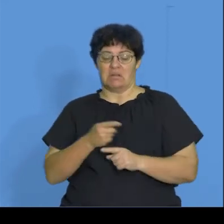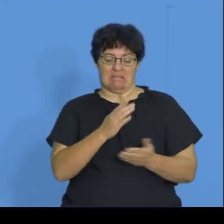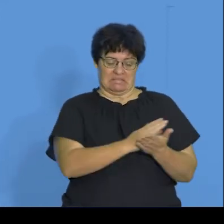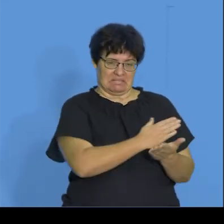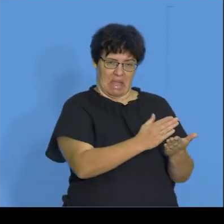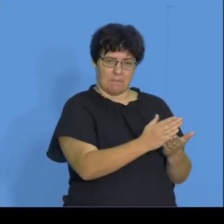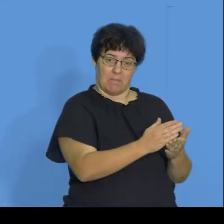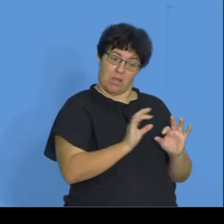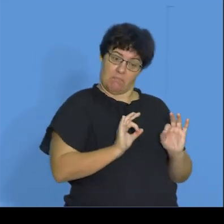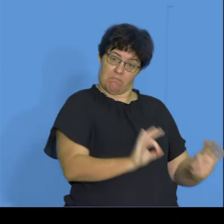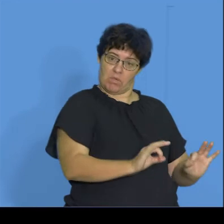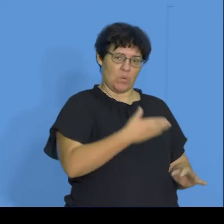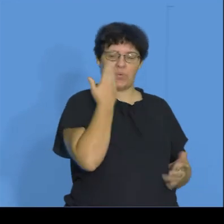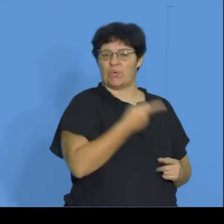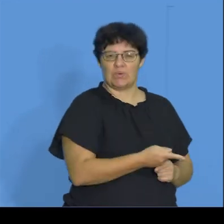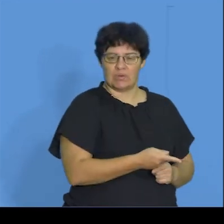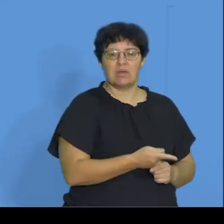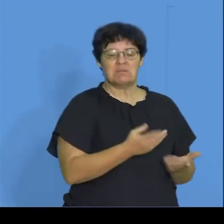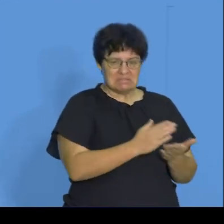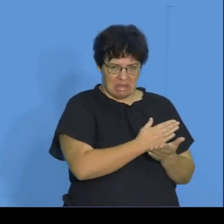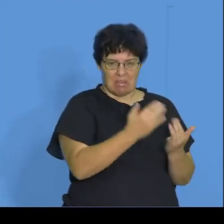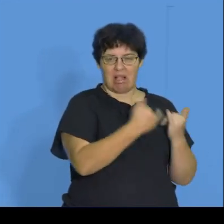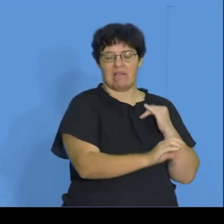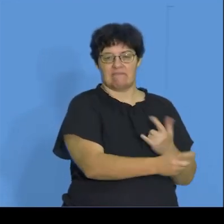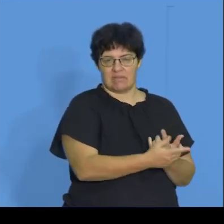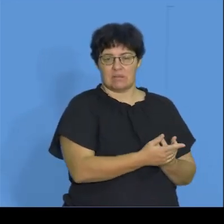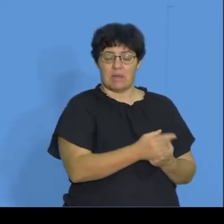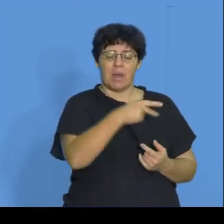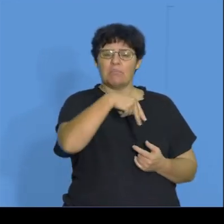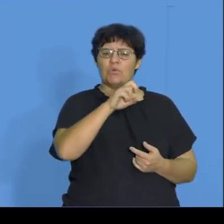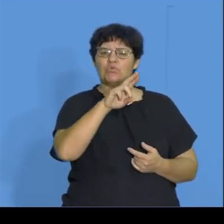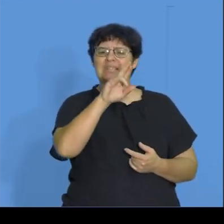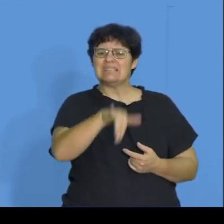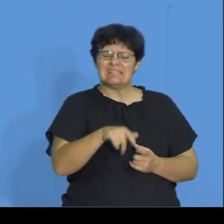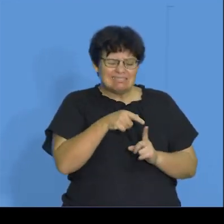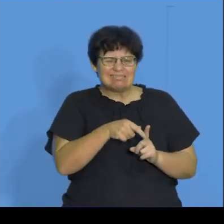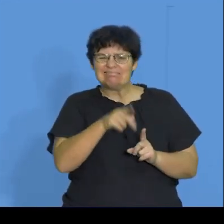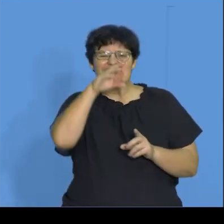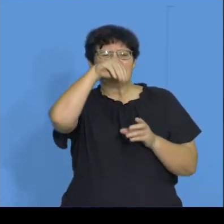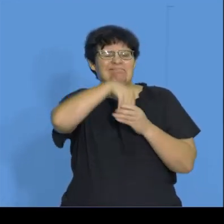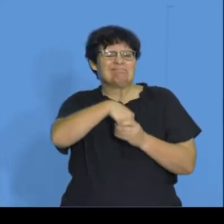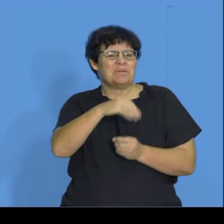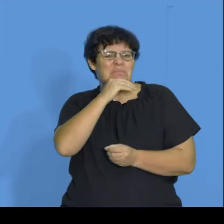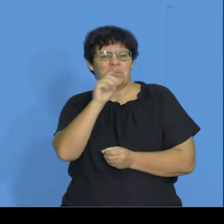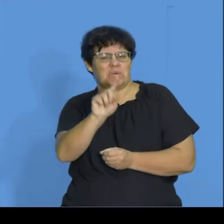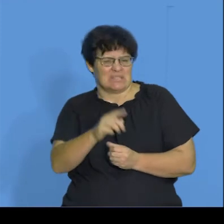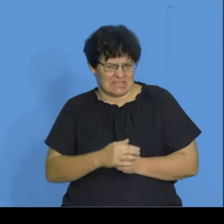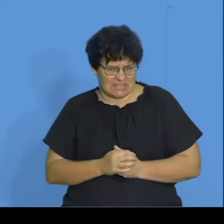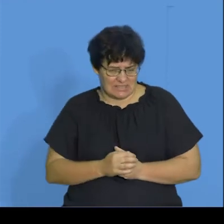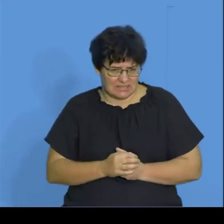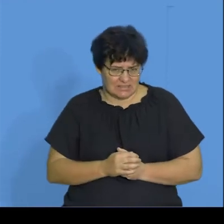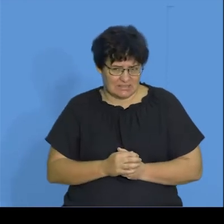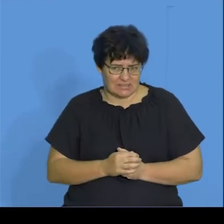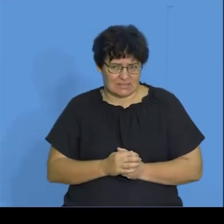exactly is purity all about? Some of the key words that we would want to actually pay careful attention to